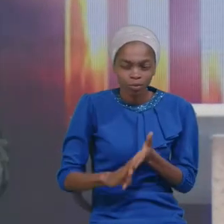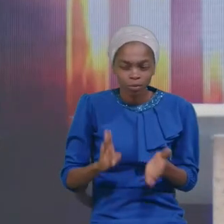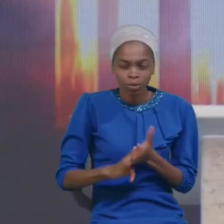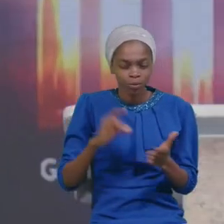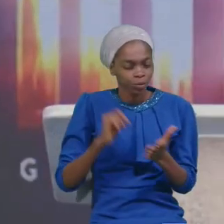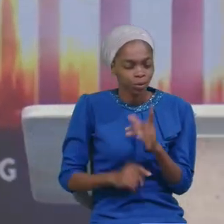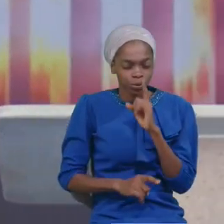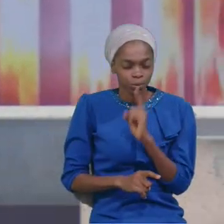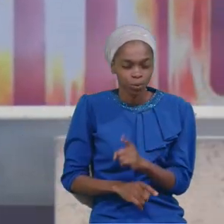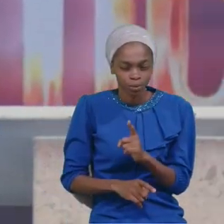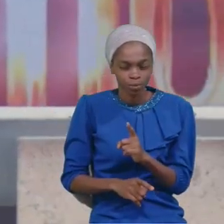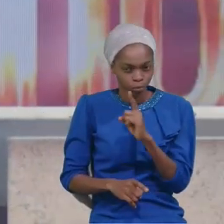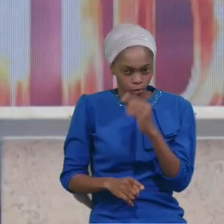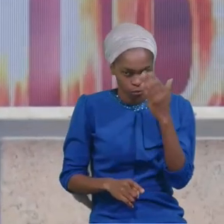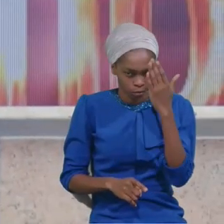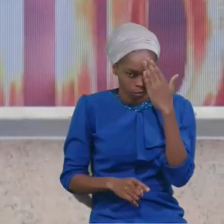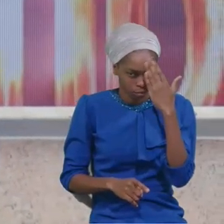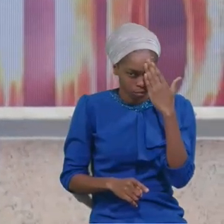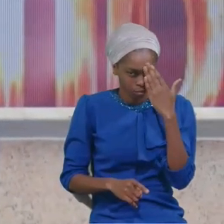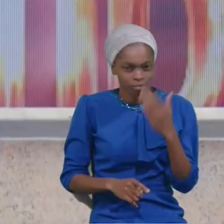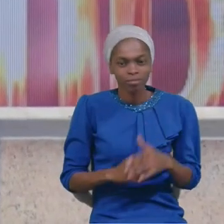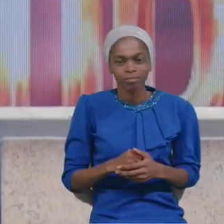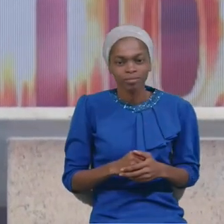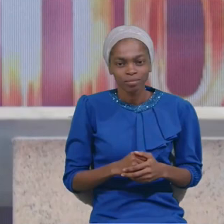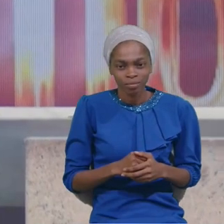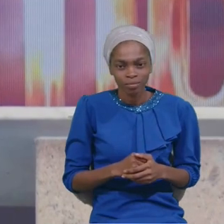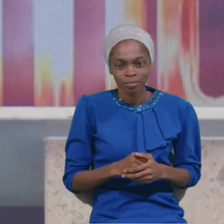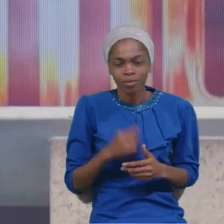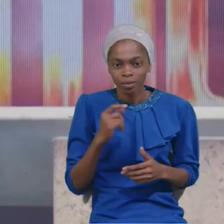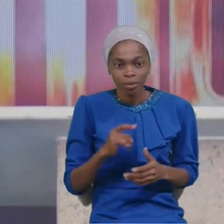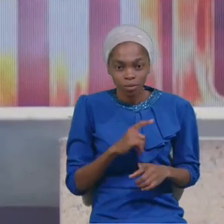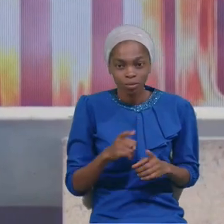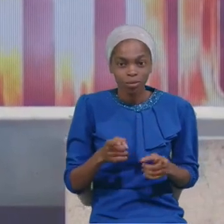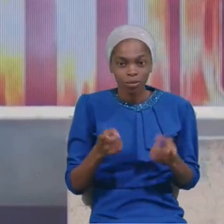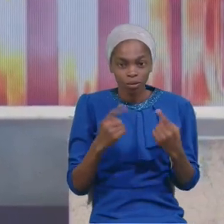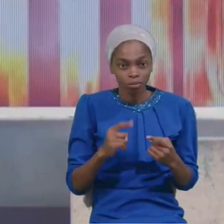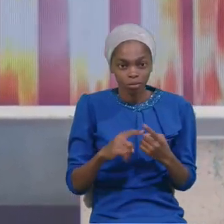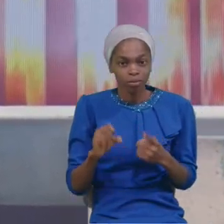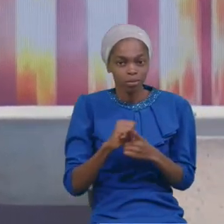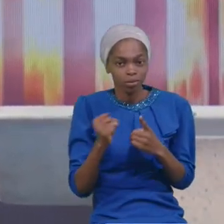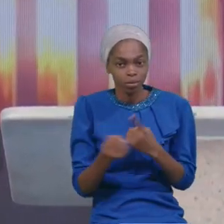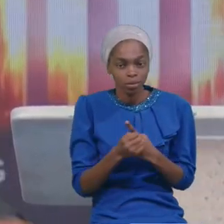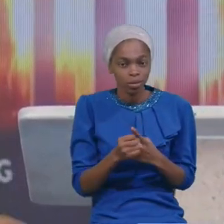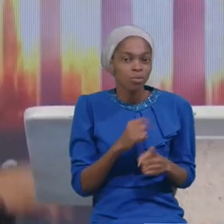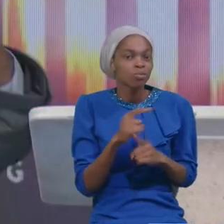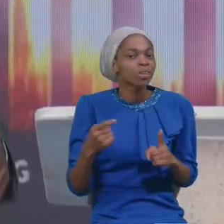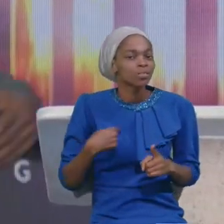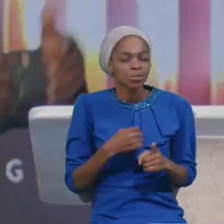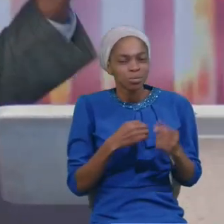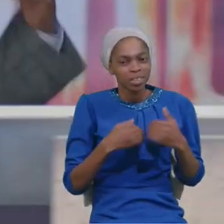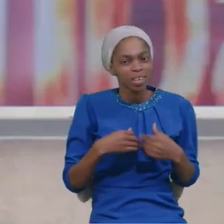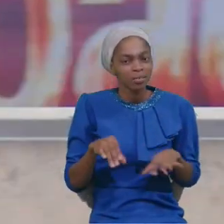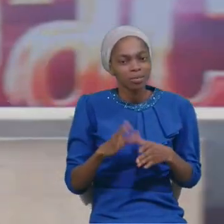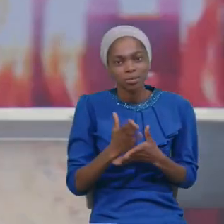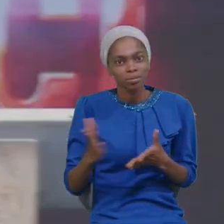where we've done some, we regret it. We have remorse. We even repent. We